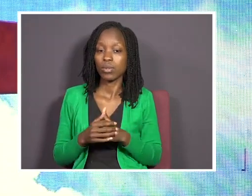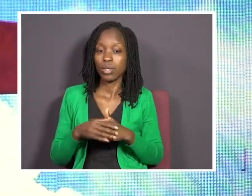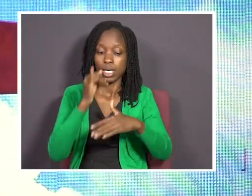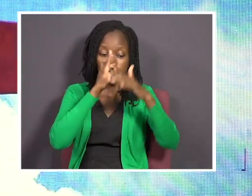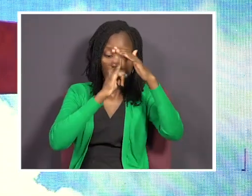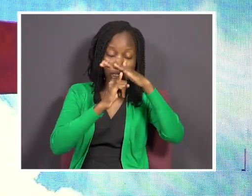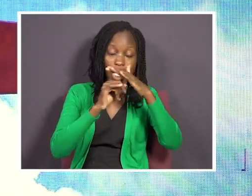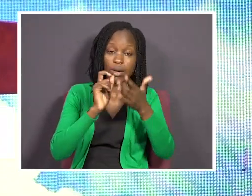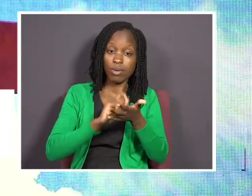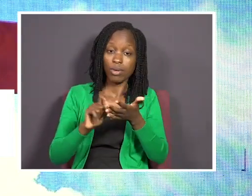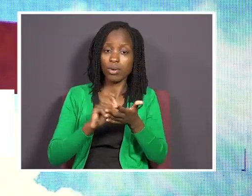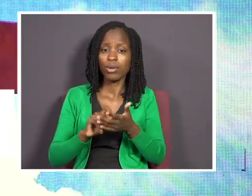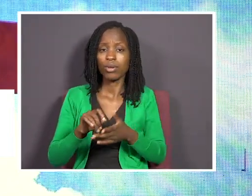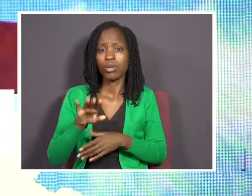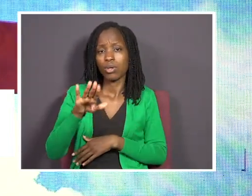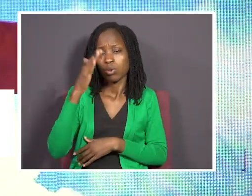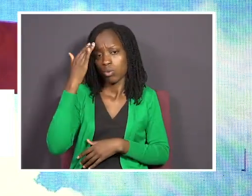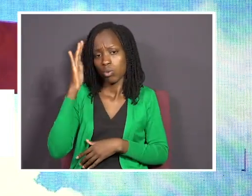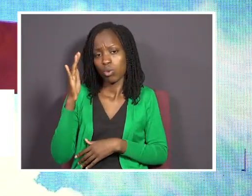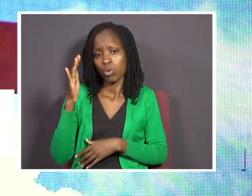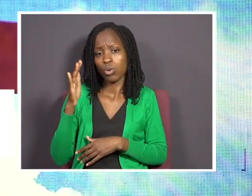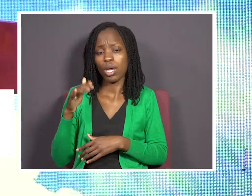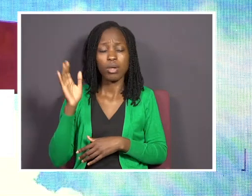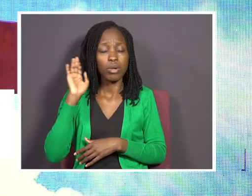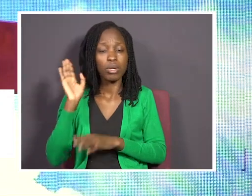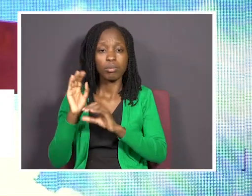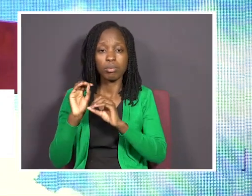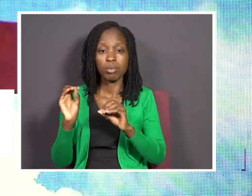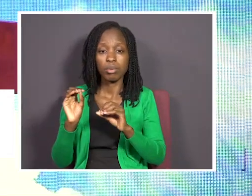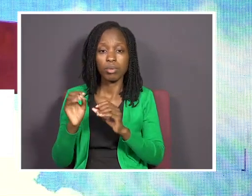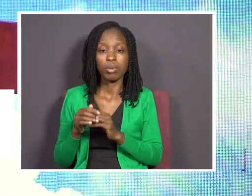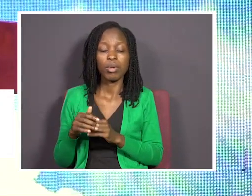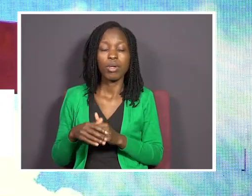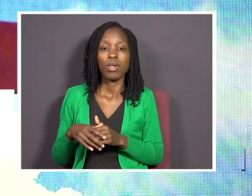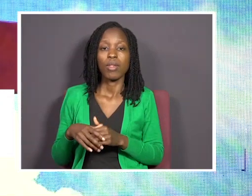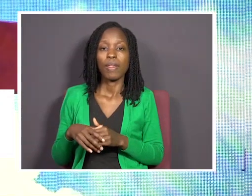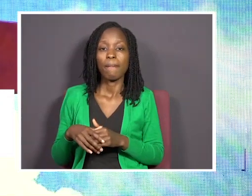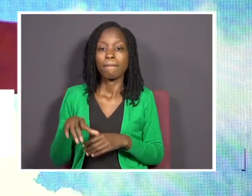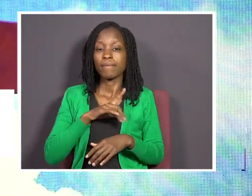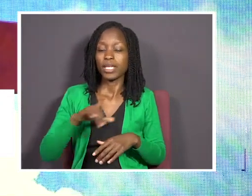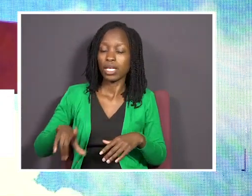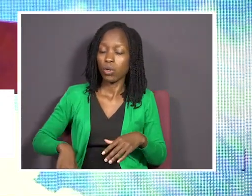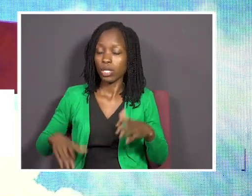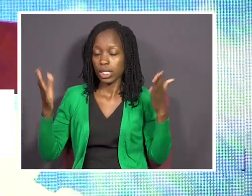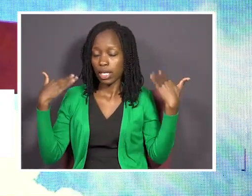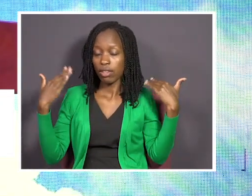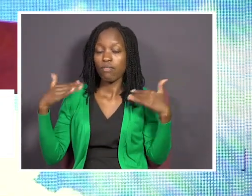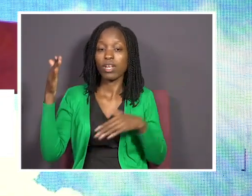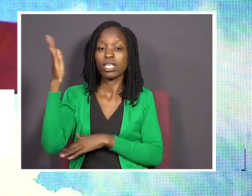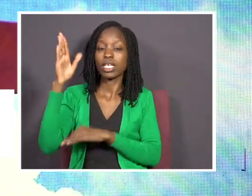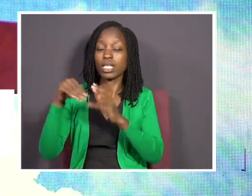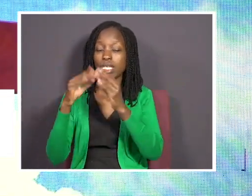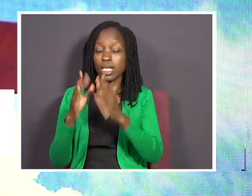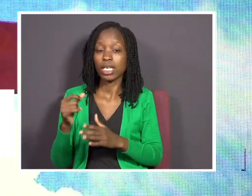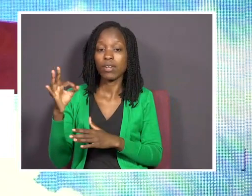is Isaiah writing, do you not know, have you not heard? The Lord is the everlasting God,